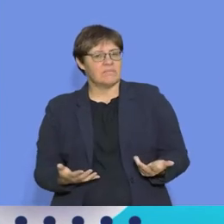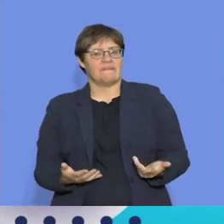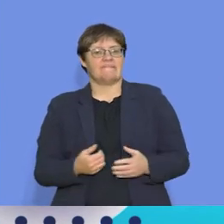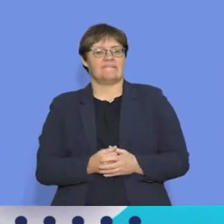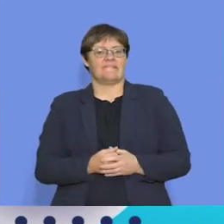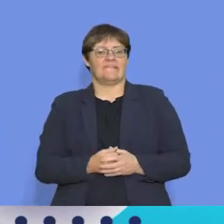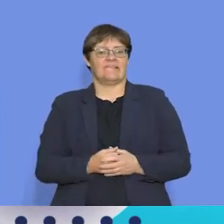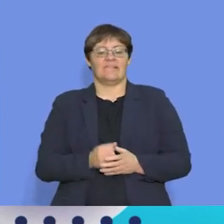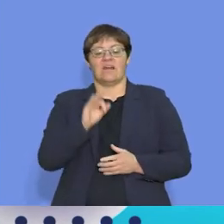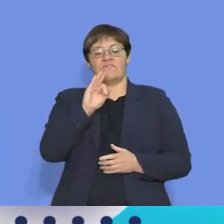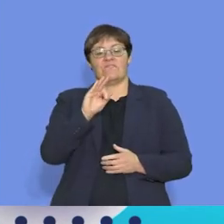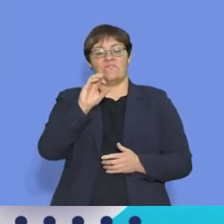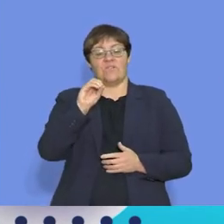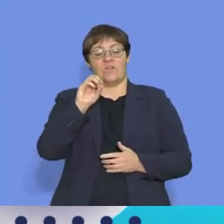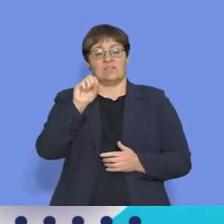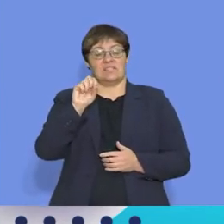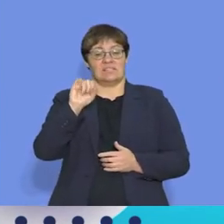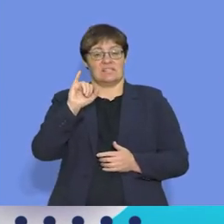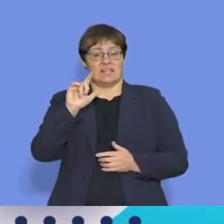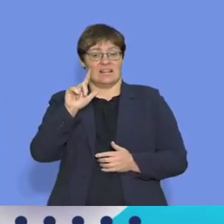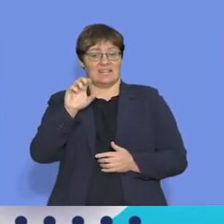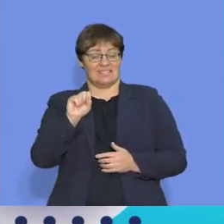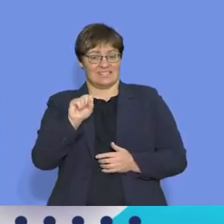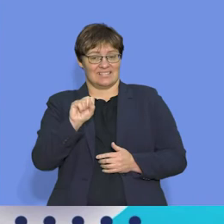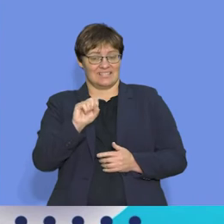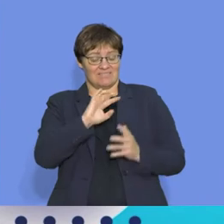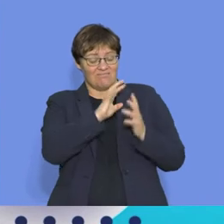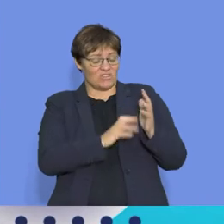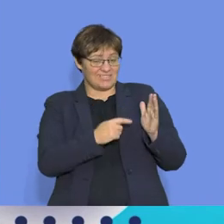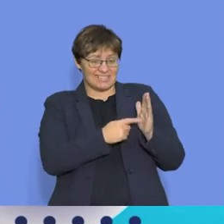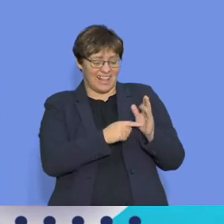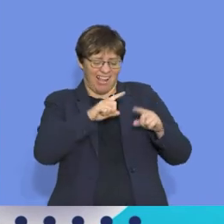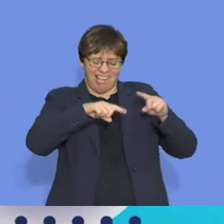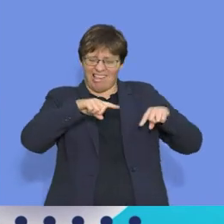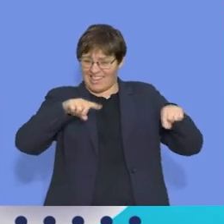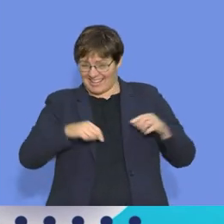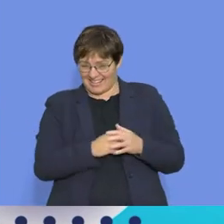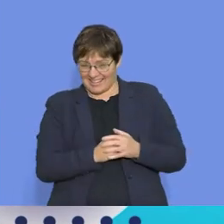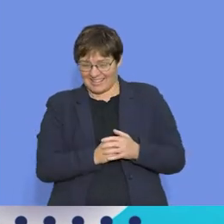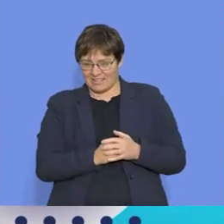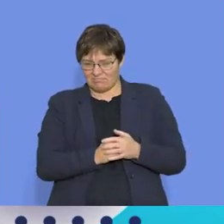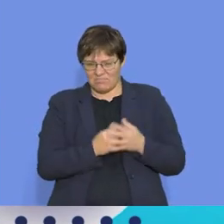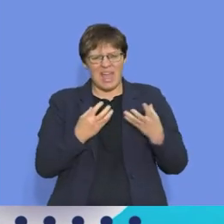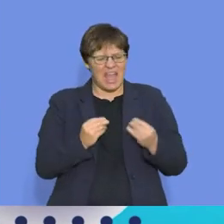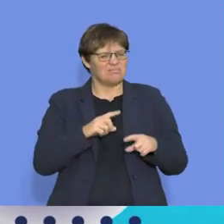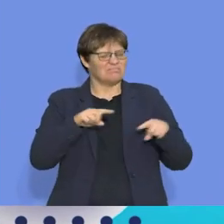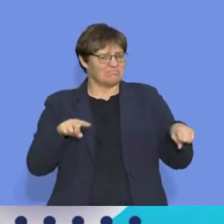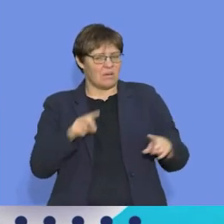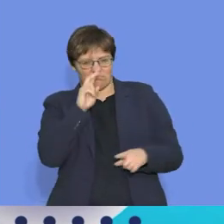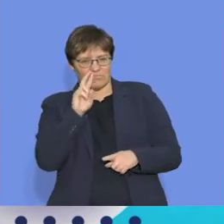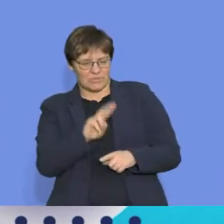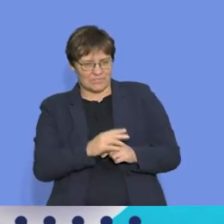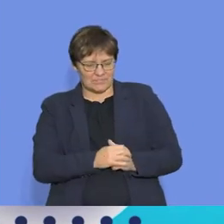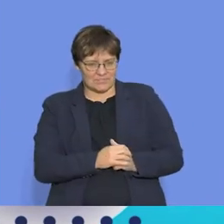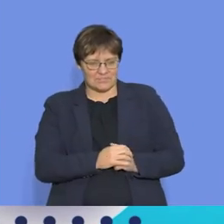at fossils. Different types of fossils, and there are a couple of different fossils that we will be looking